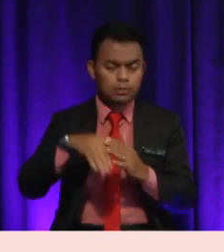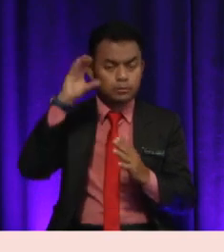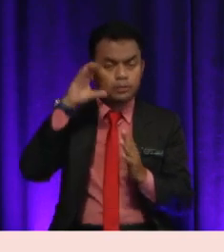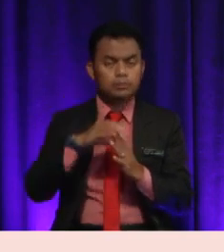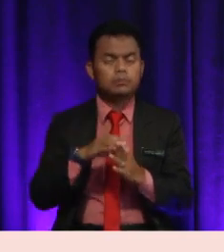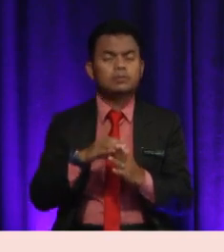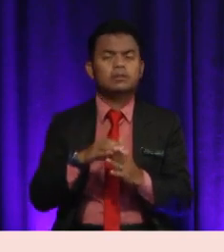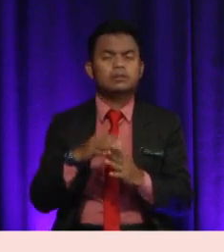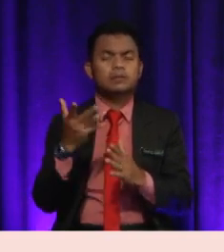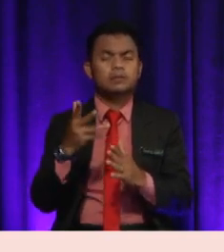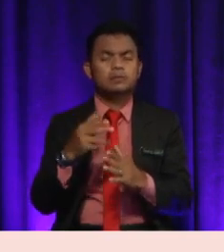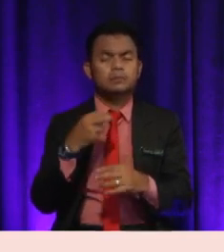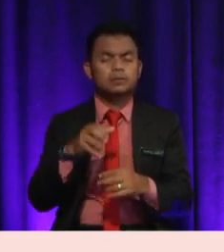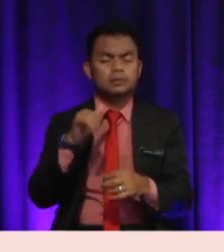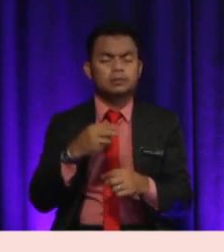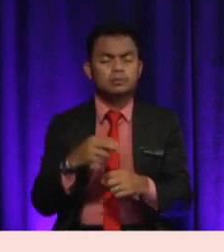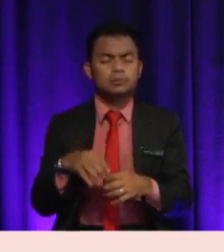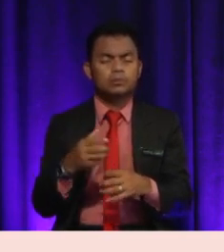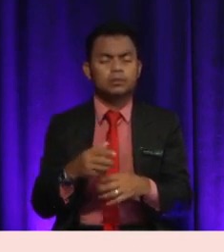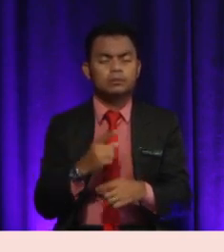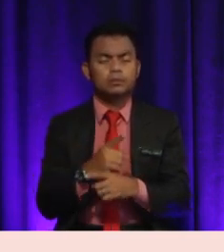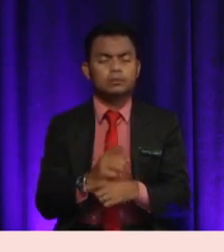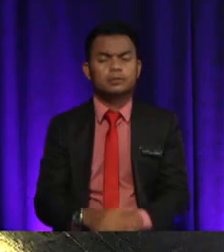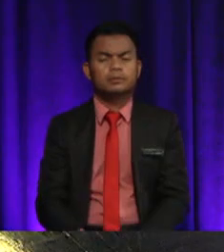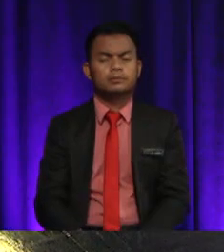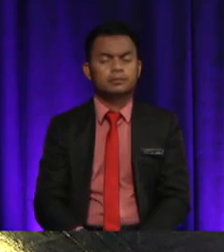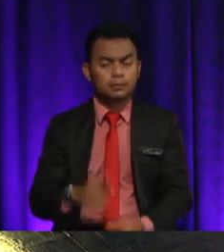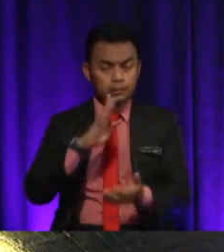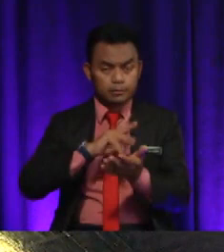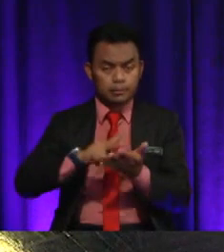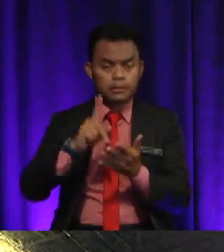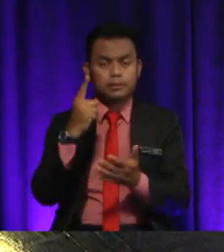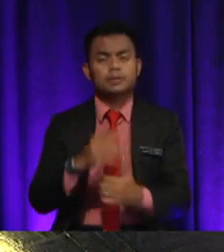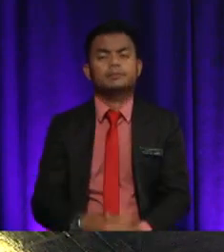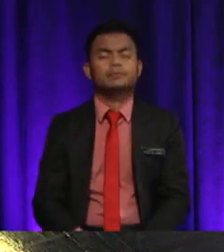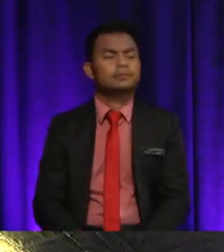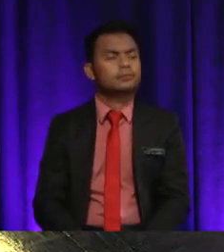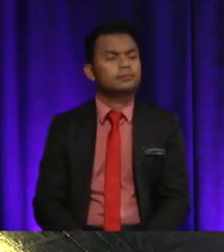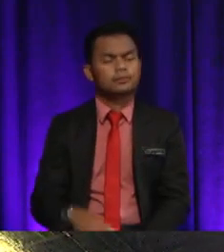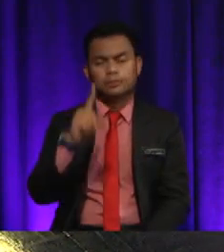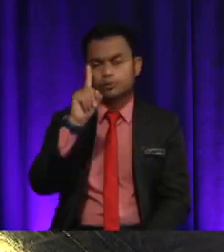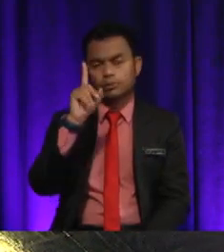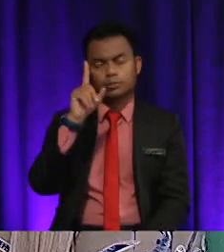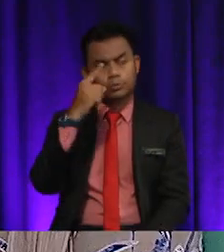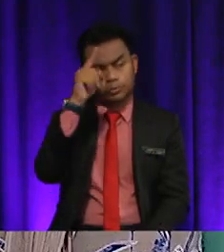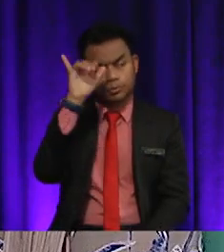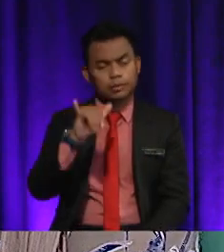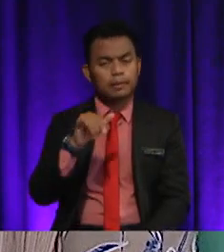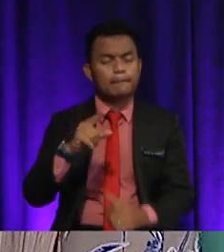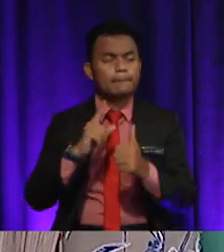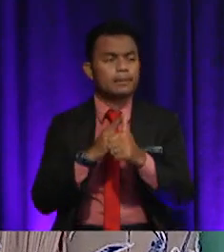of the good memories and all the people she loves. Okay, thank you so much, Chris. Okay, so for the first part, it's more about